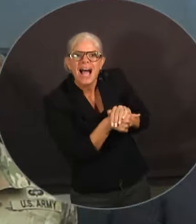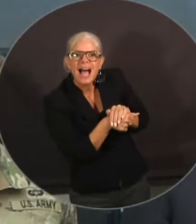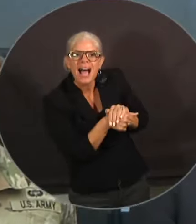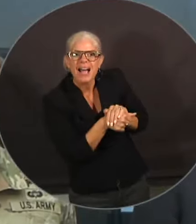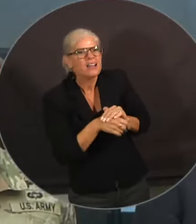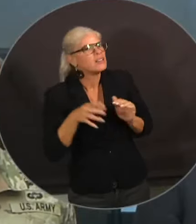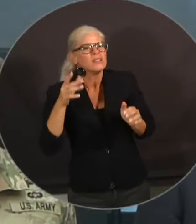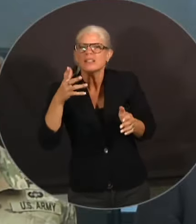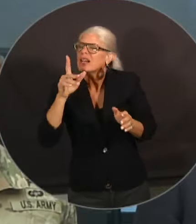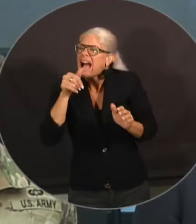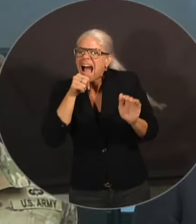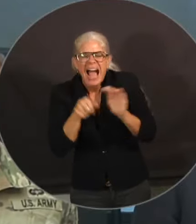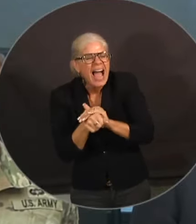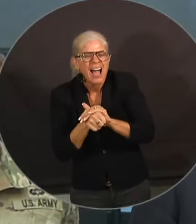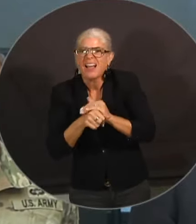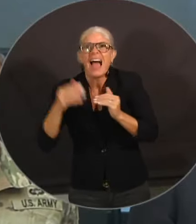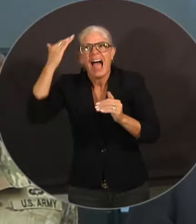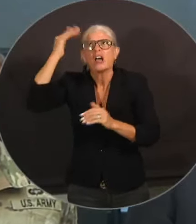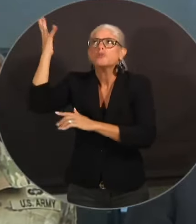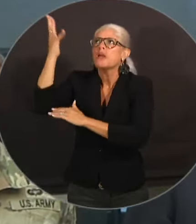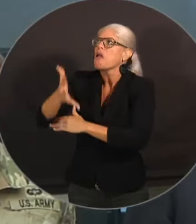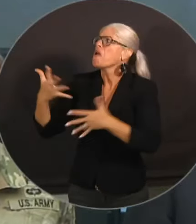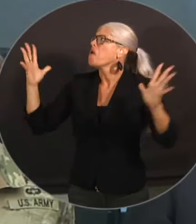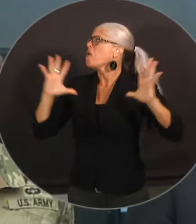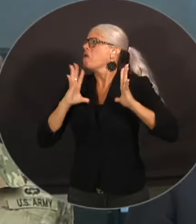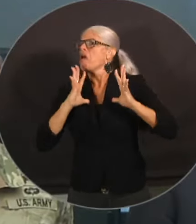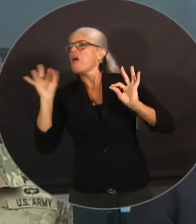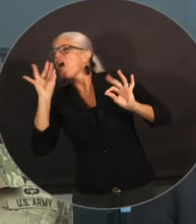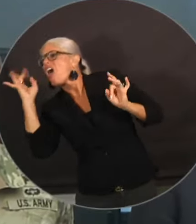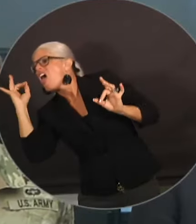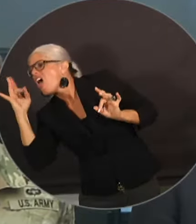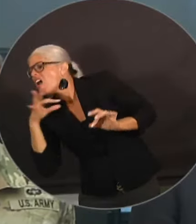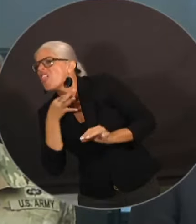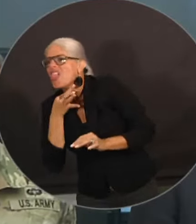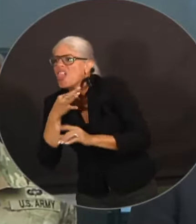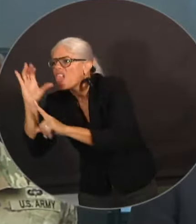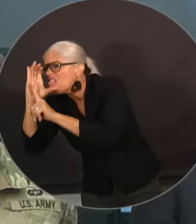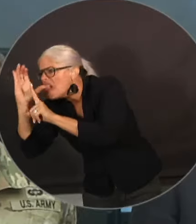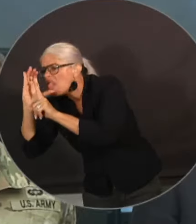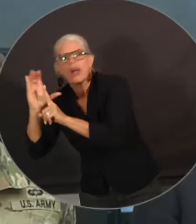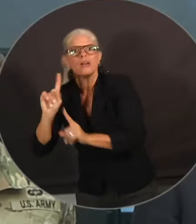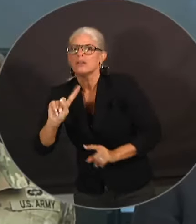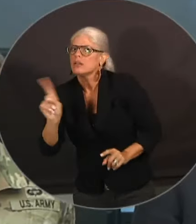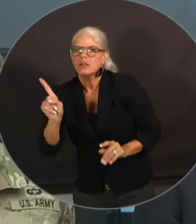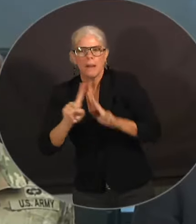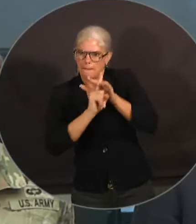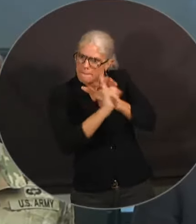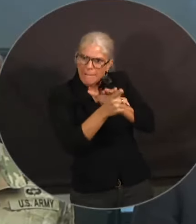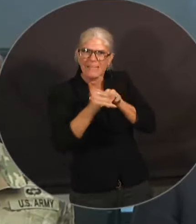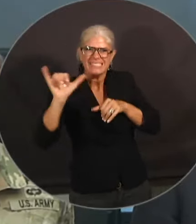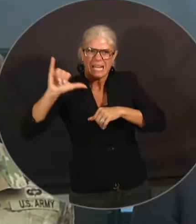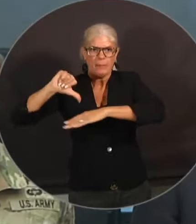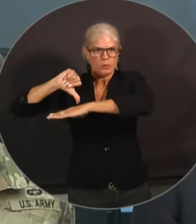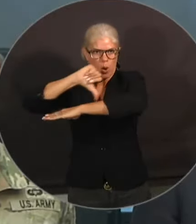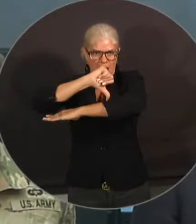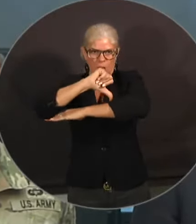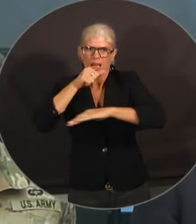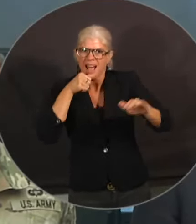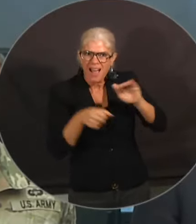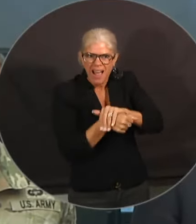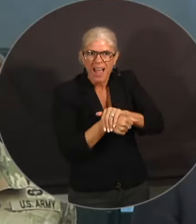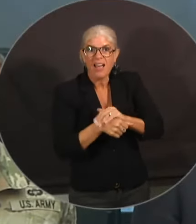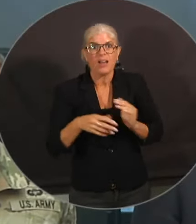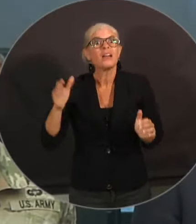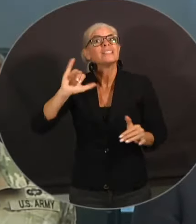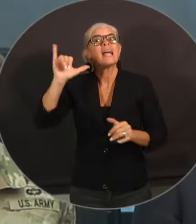it just as you would a tornado. You will hear tree snapping. Pine tree snapping sound an awful lot like fireworks